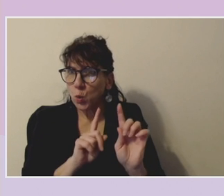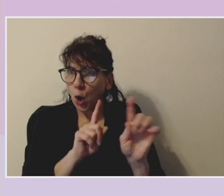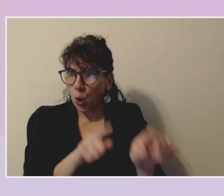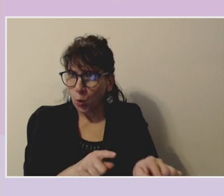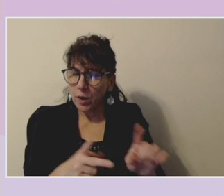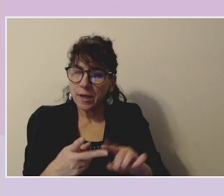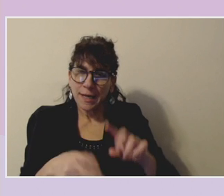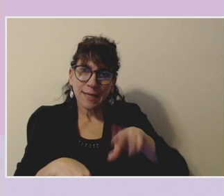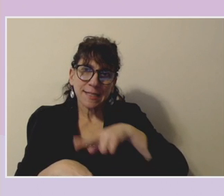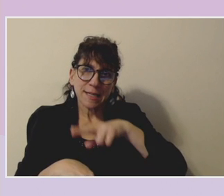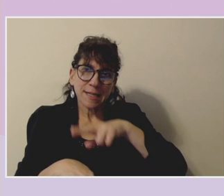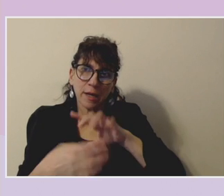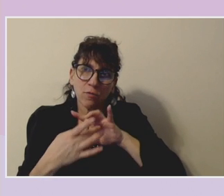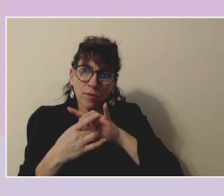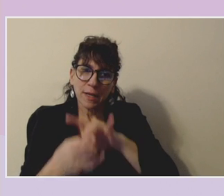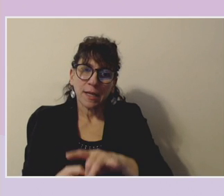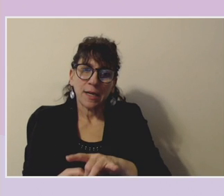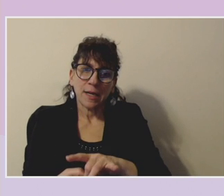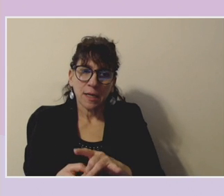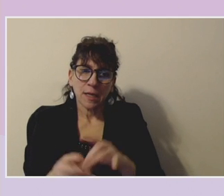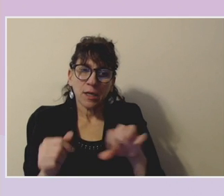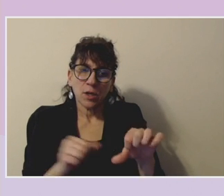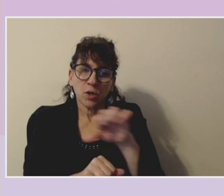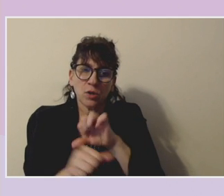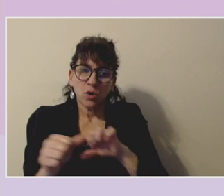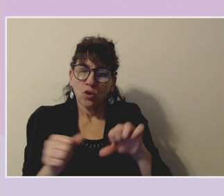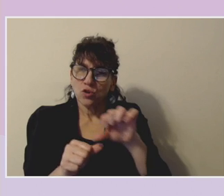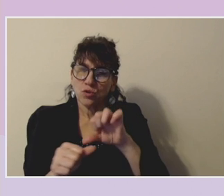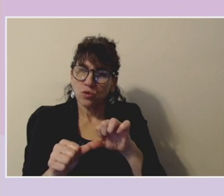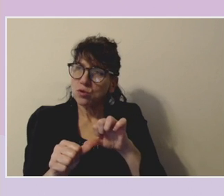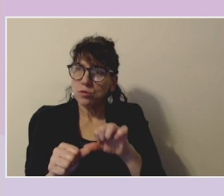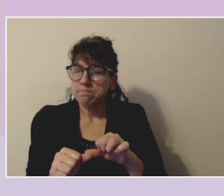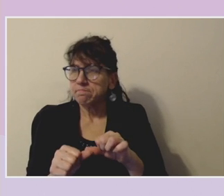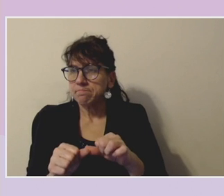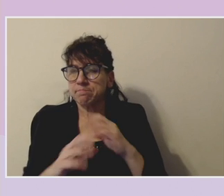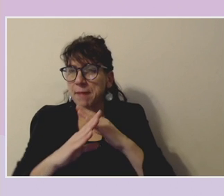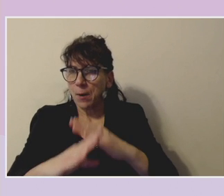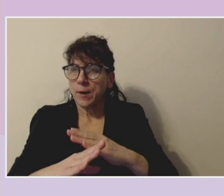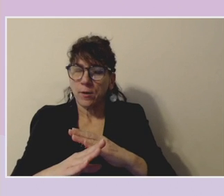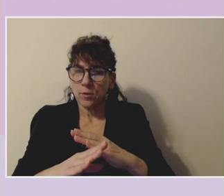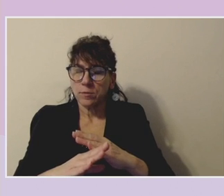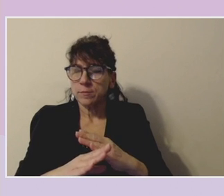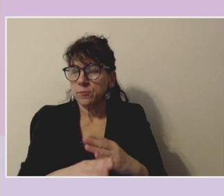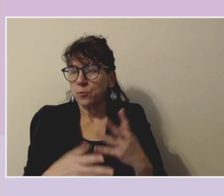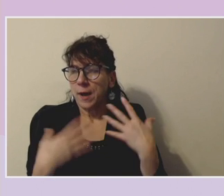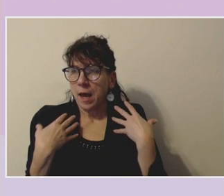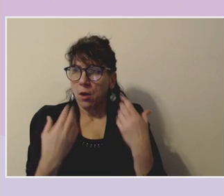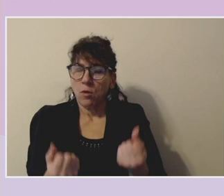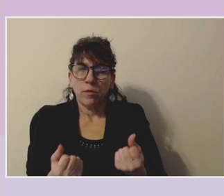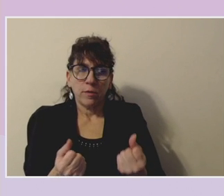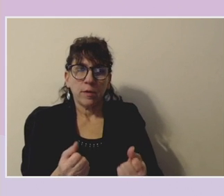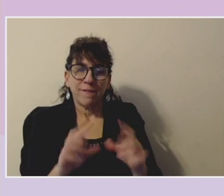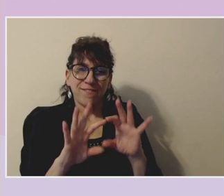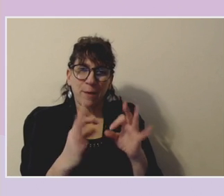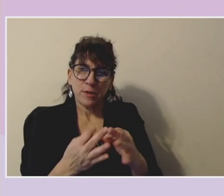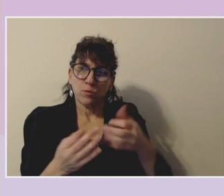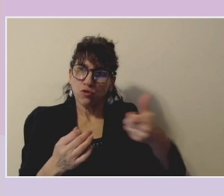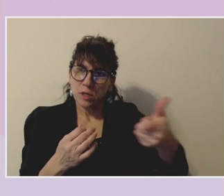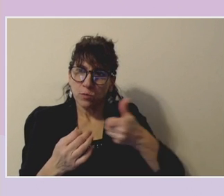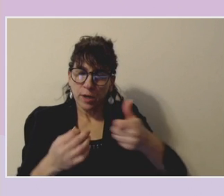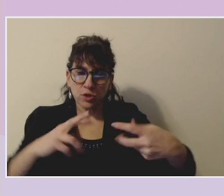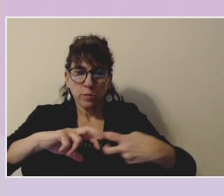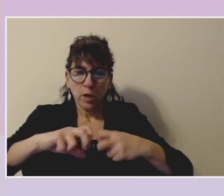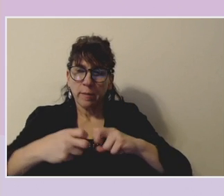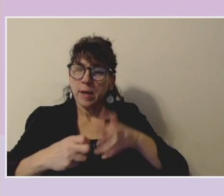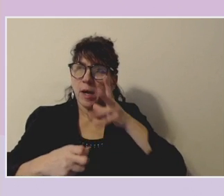typically that's related to social determinants of health. Again, with the first panel, we heard about families with transportation issues, families where parents are